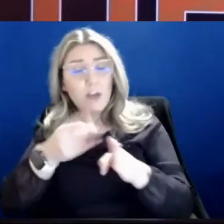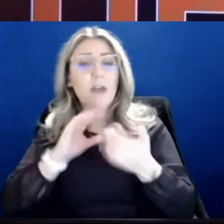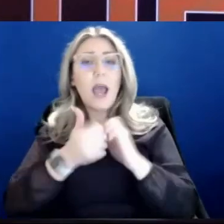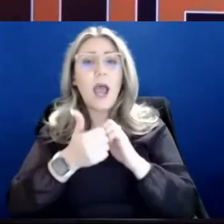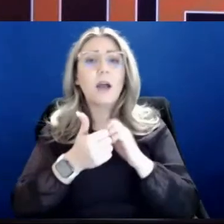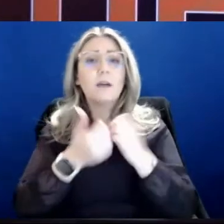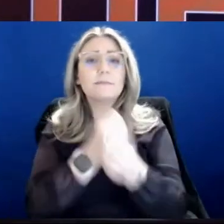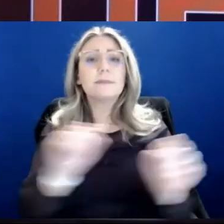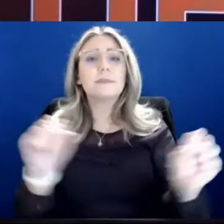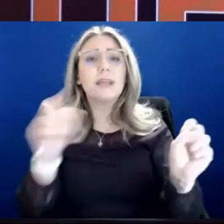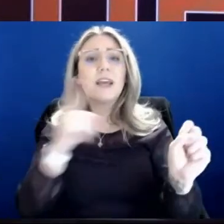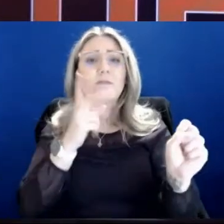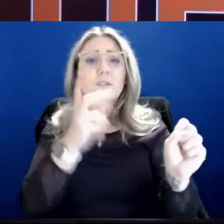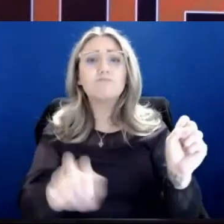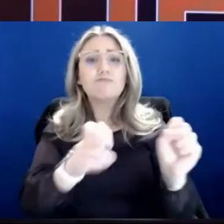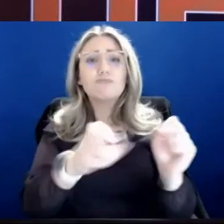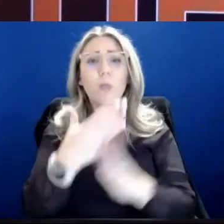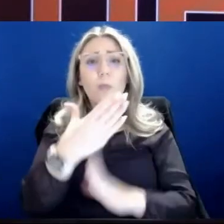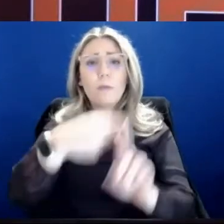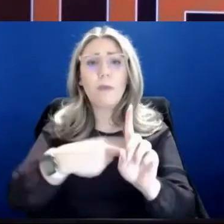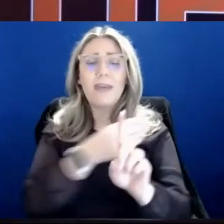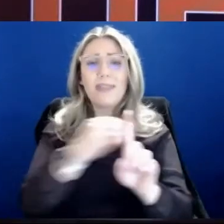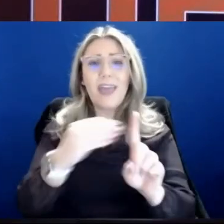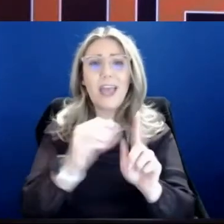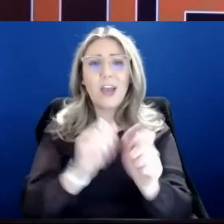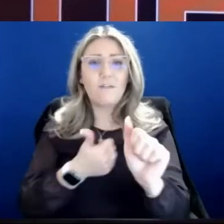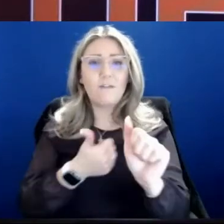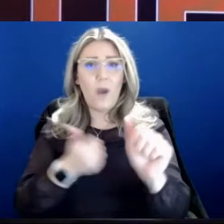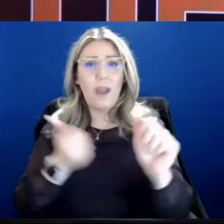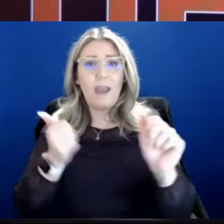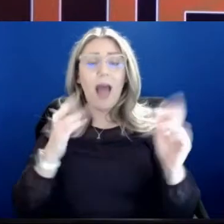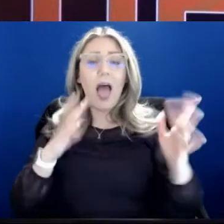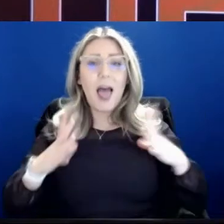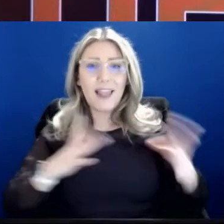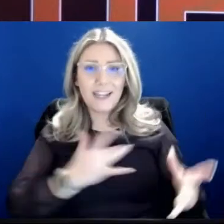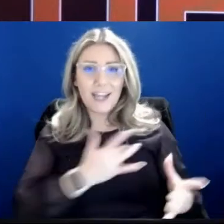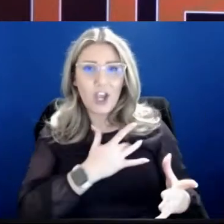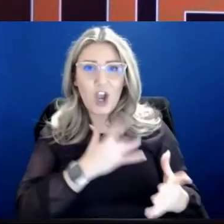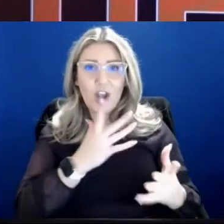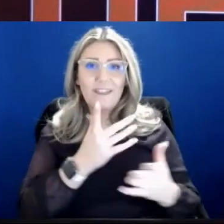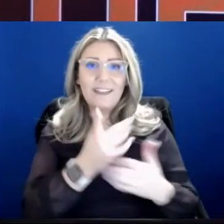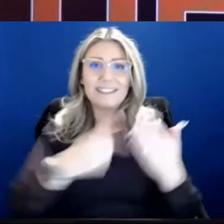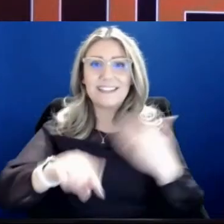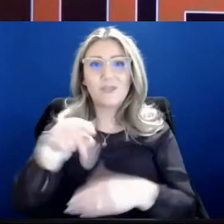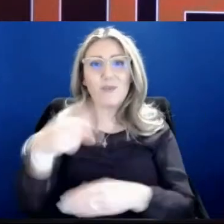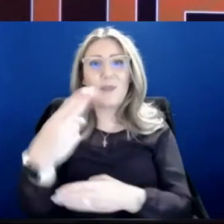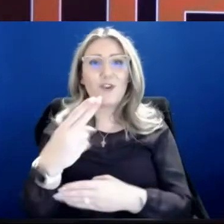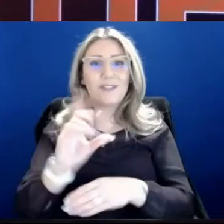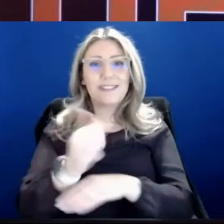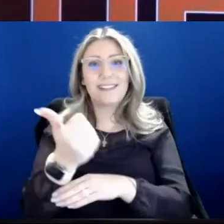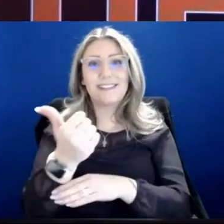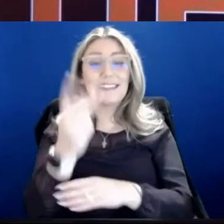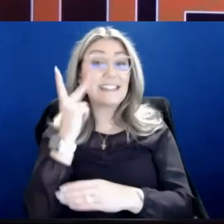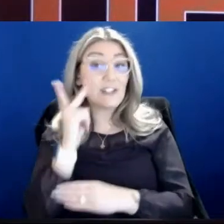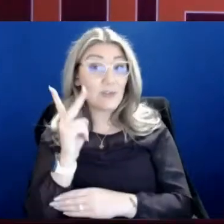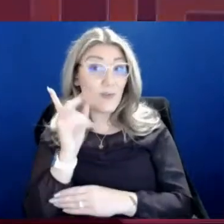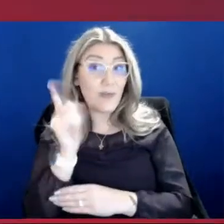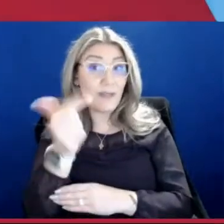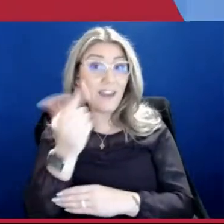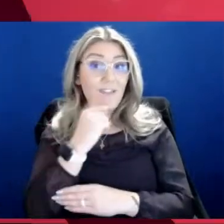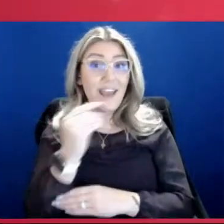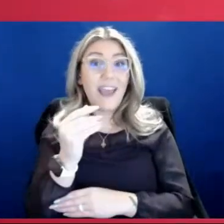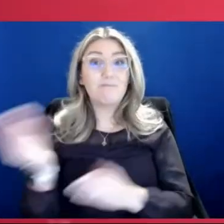and avoid Holiday Heart. That's next Thursday morning at 10 o'clock. We'll see you then, and be sure to bring your questions.